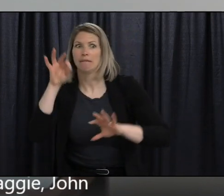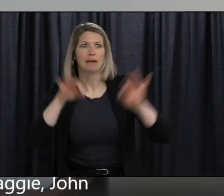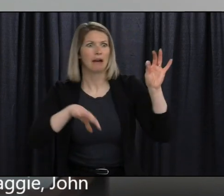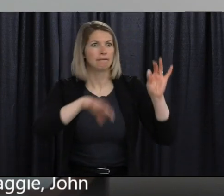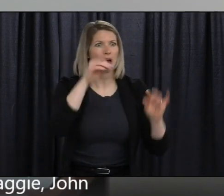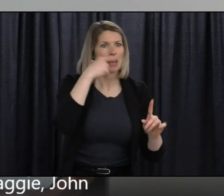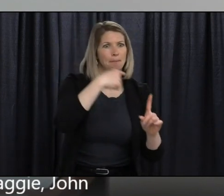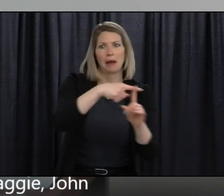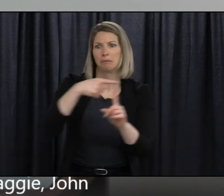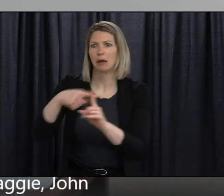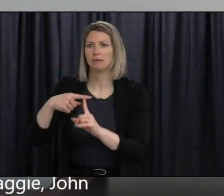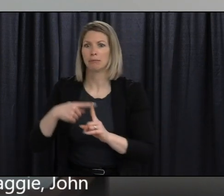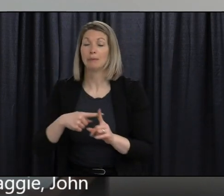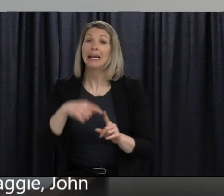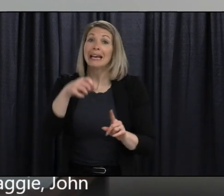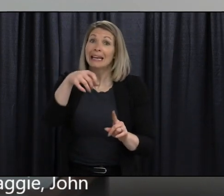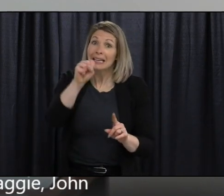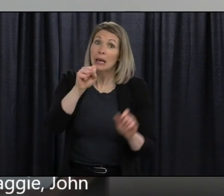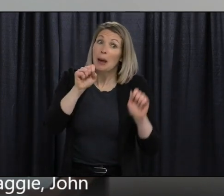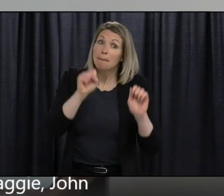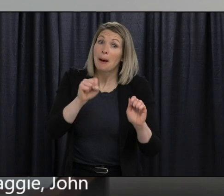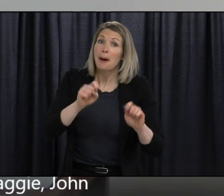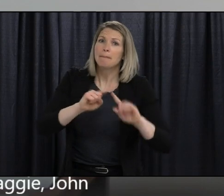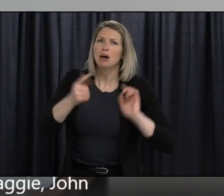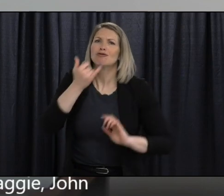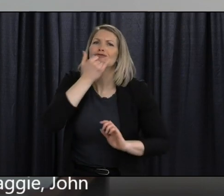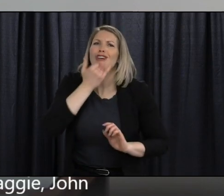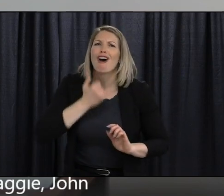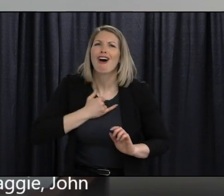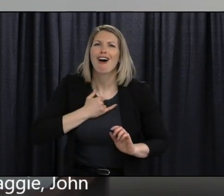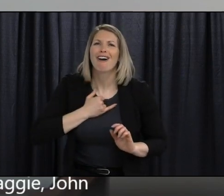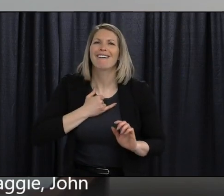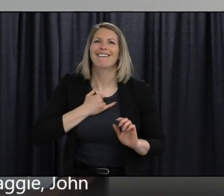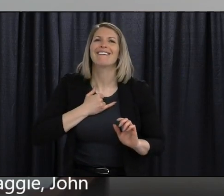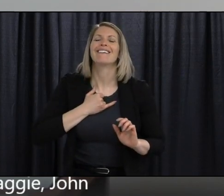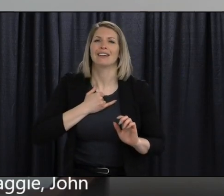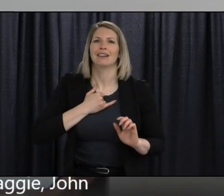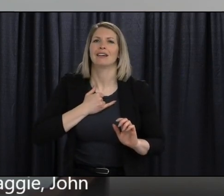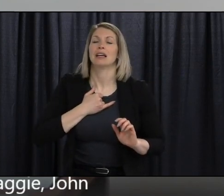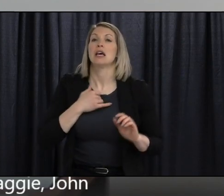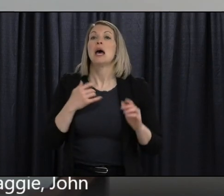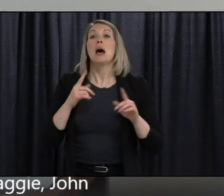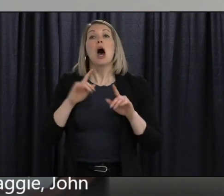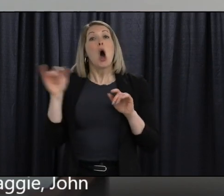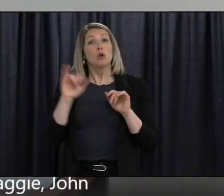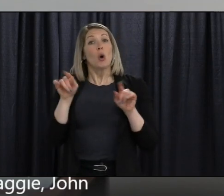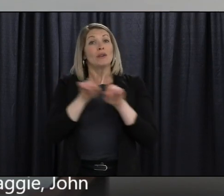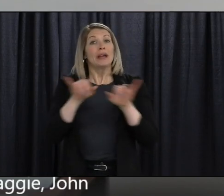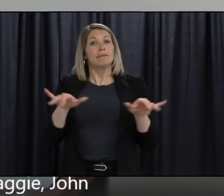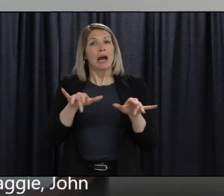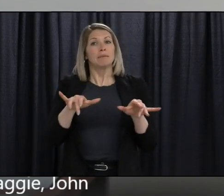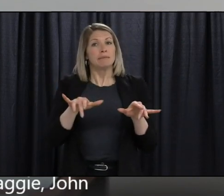the cleft stick is we have the capacity and we will need that capacity when the next wave comes, but we can't use it in advance